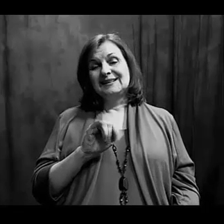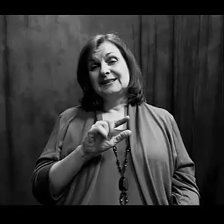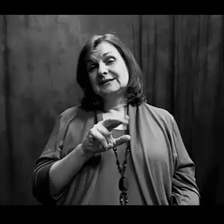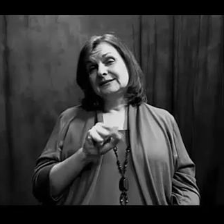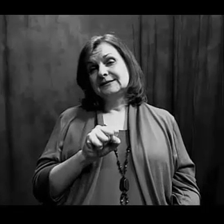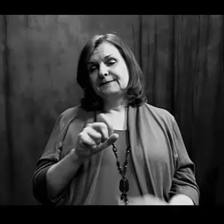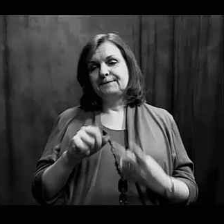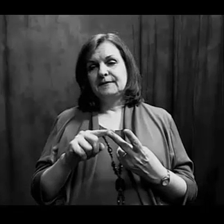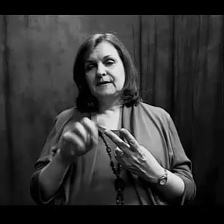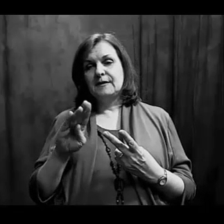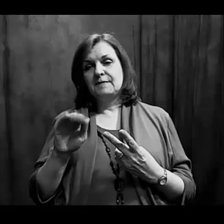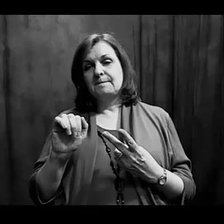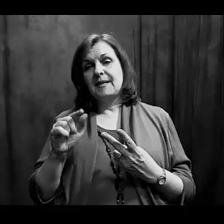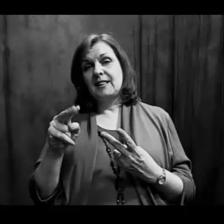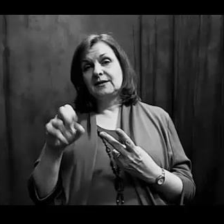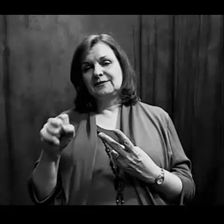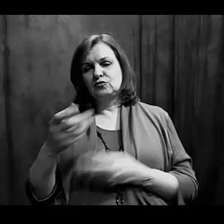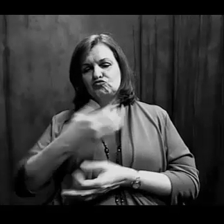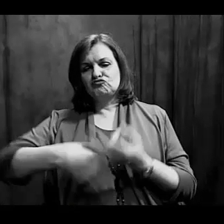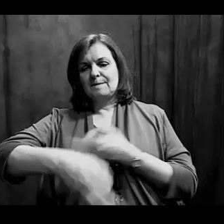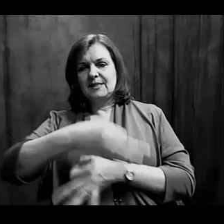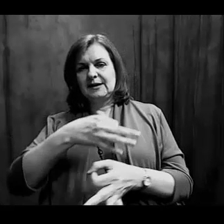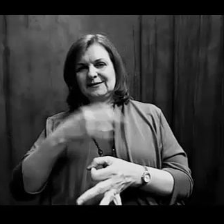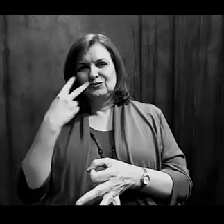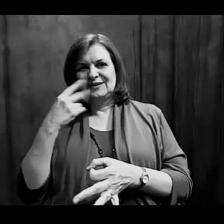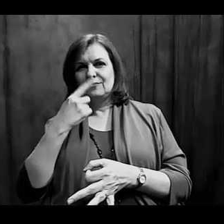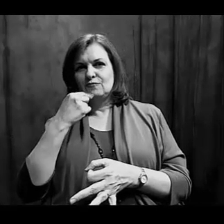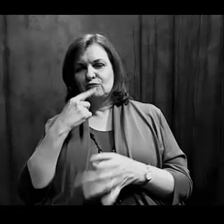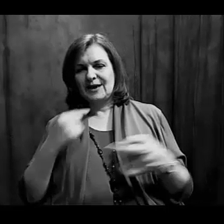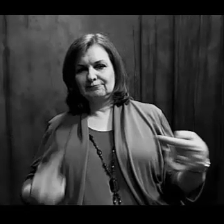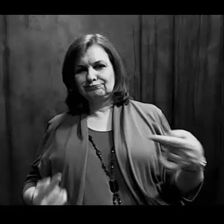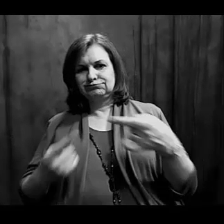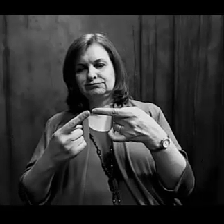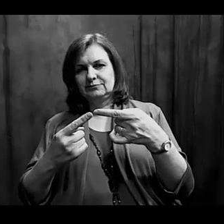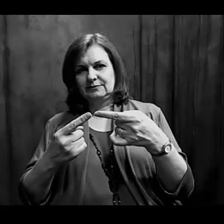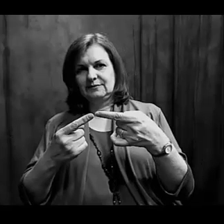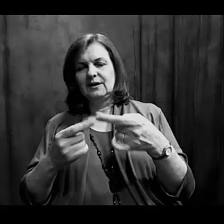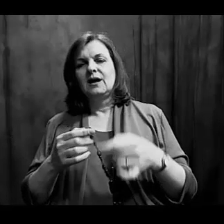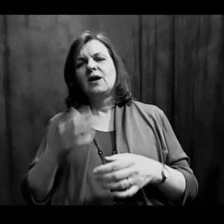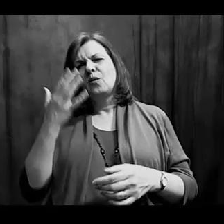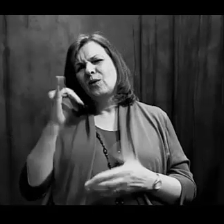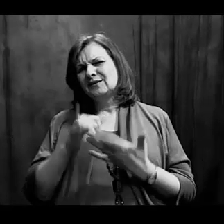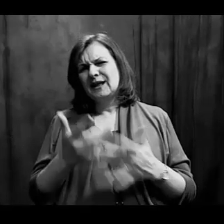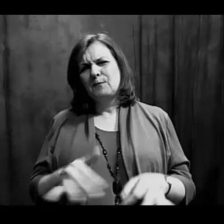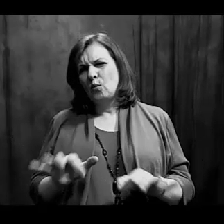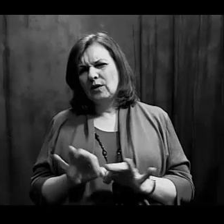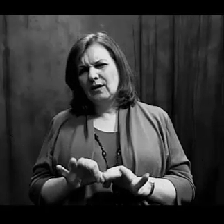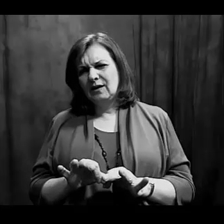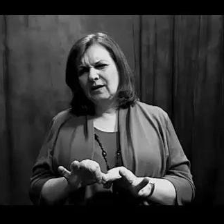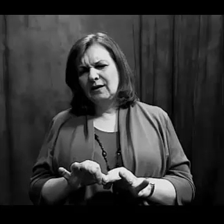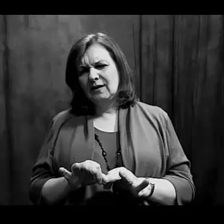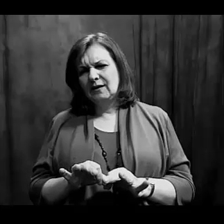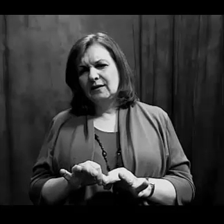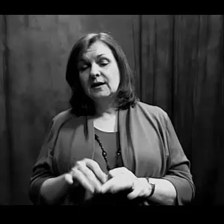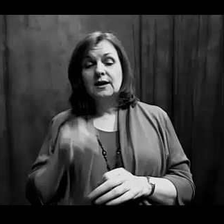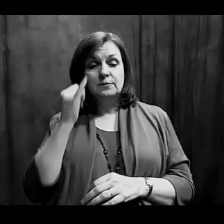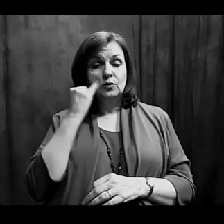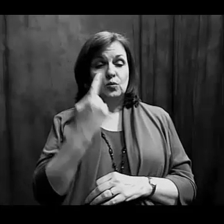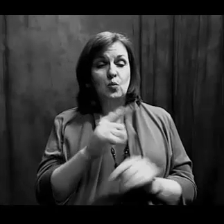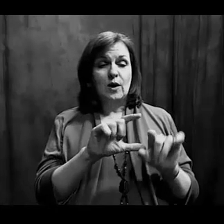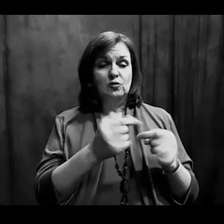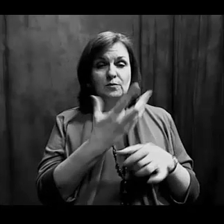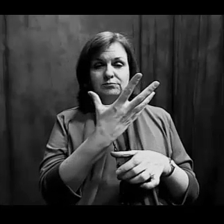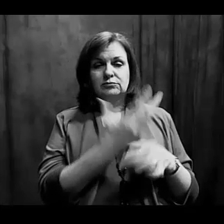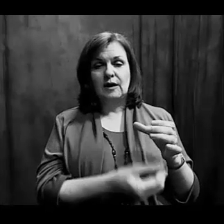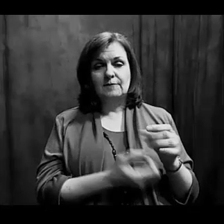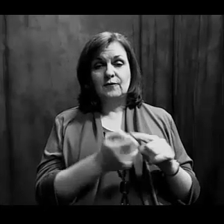the Balanus will actually end up replacing that. You see how these arrows go. Why is this important? Well,